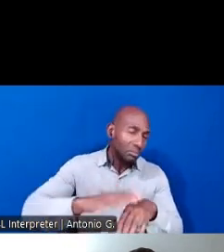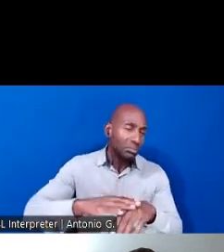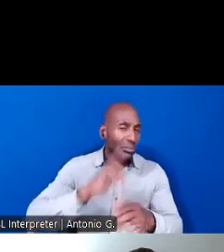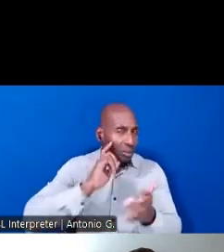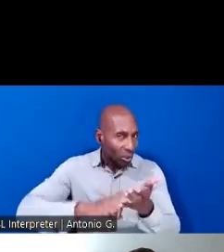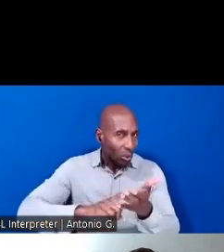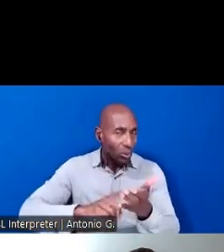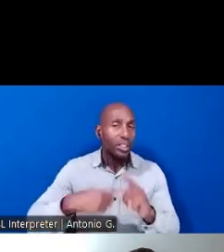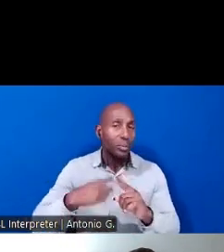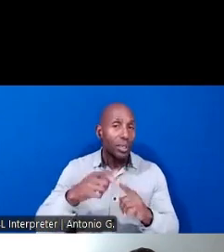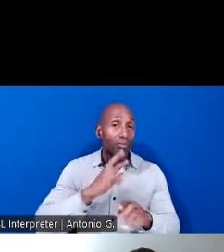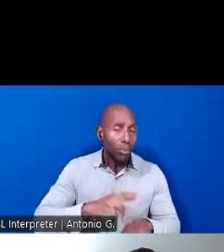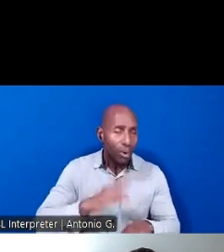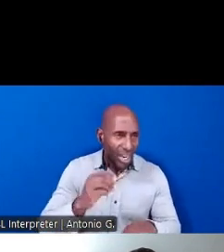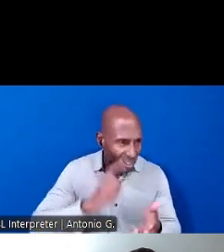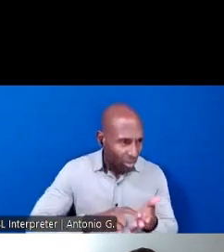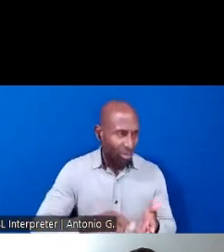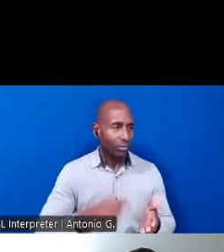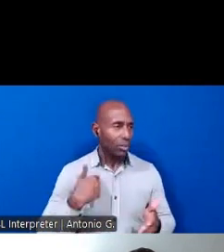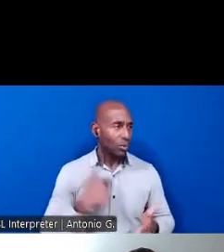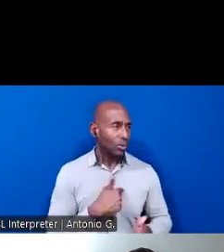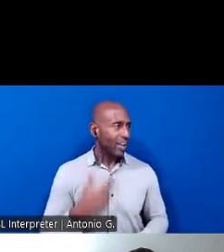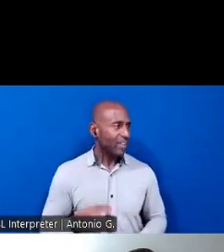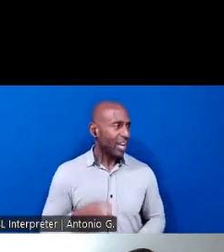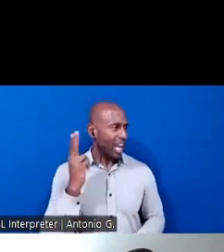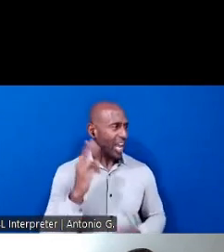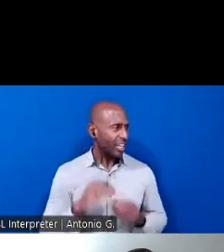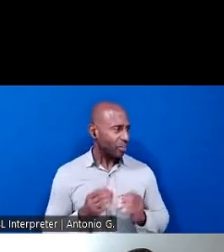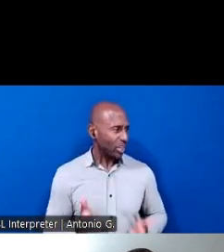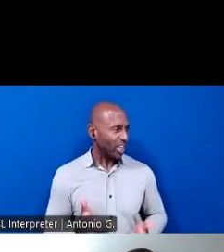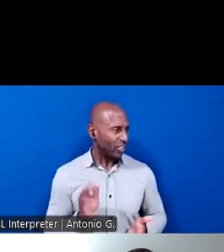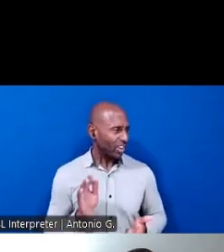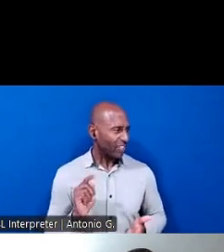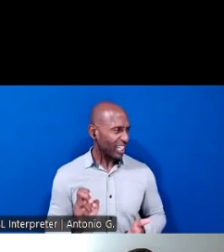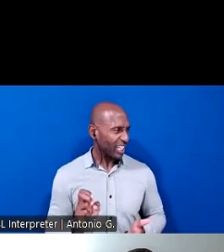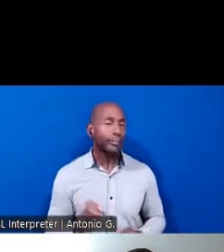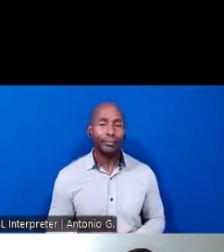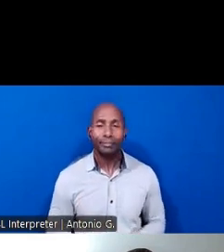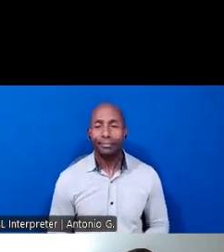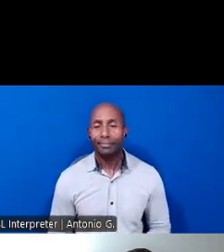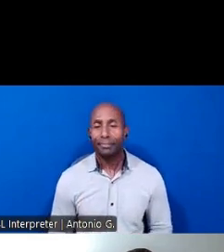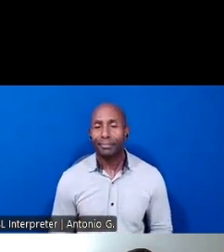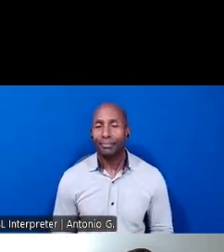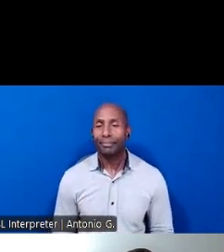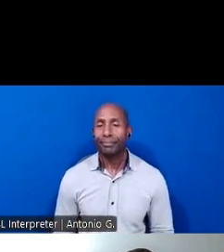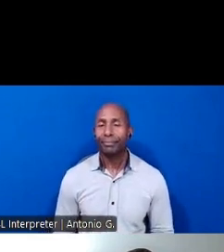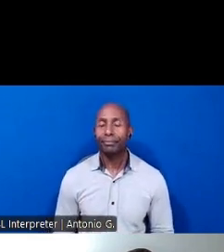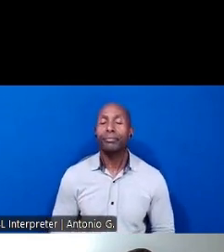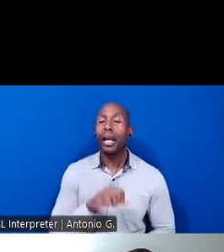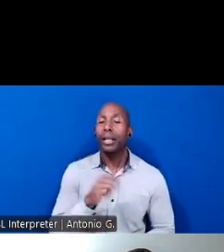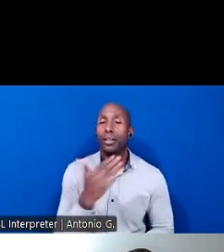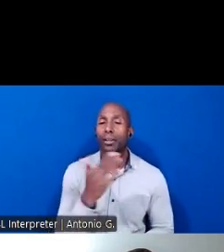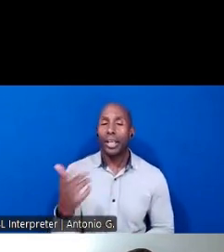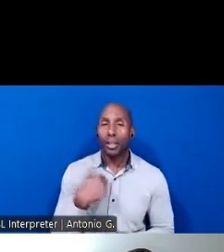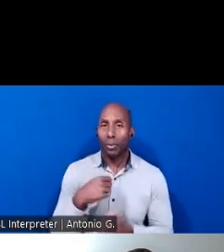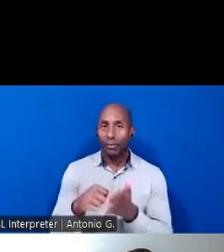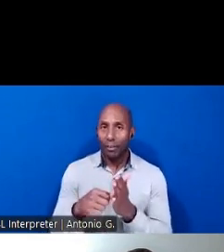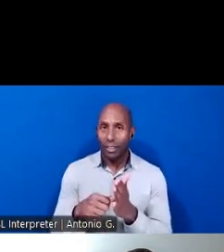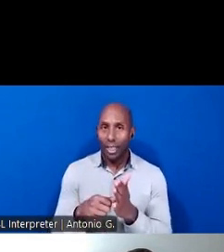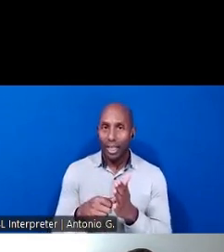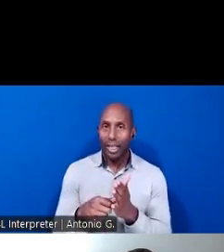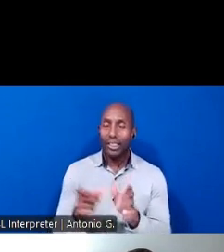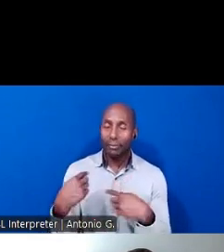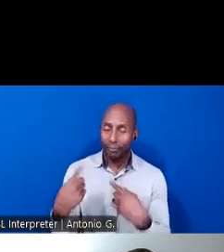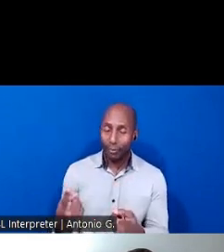high numbers. And something that we've emphasized throughout this presentation, but we'll emphasize again here, is